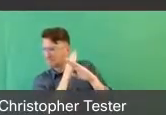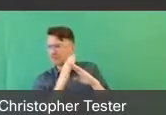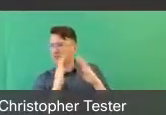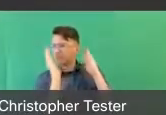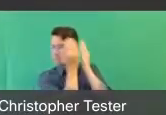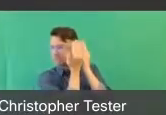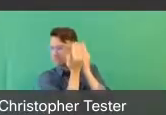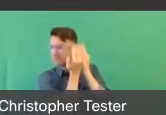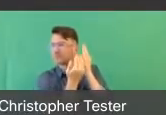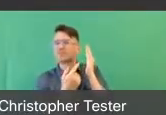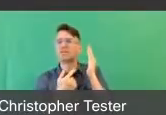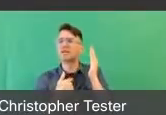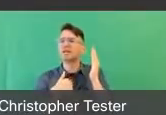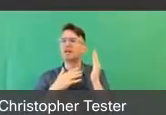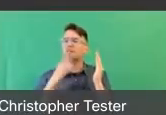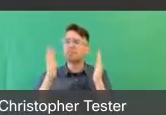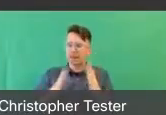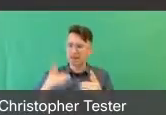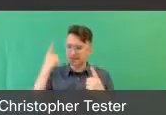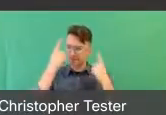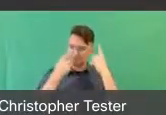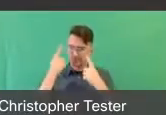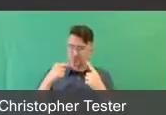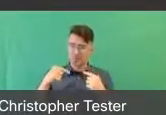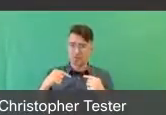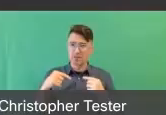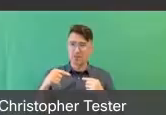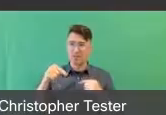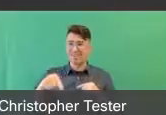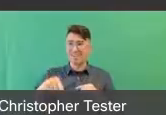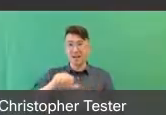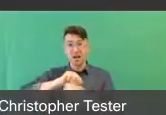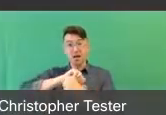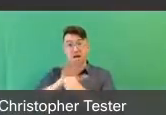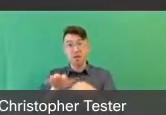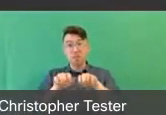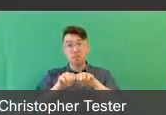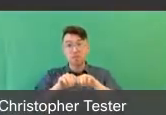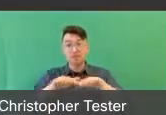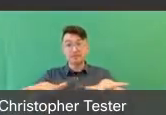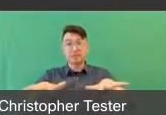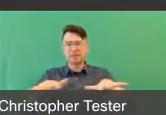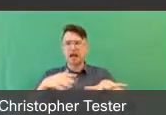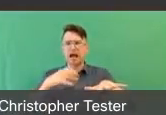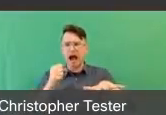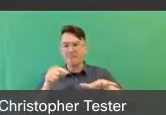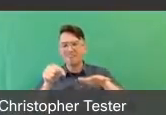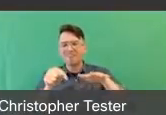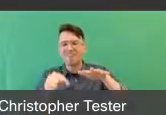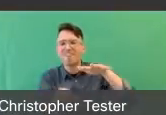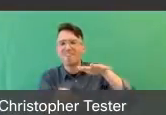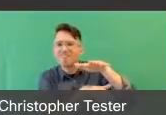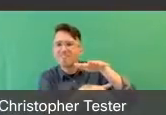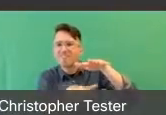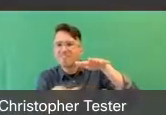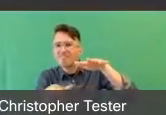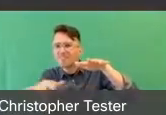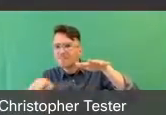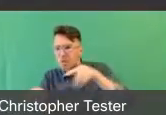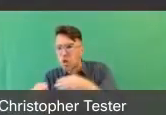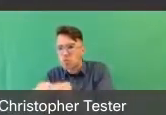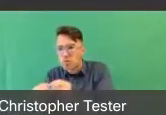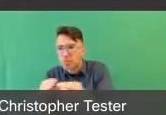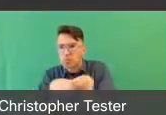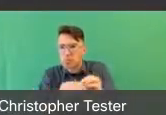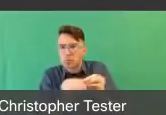are most in need because of their psychological vulnerability, often linked to family issues